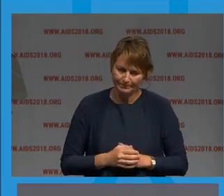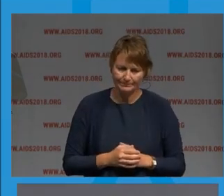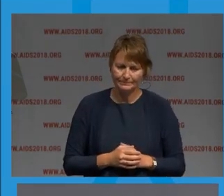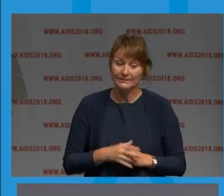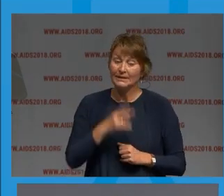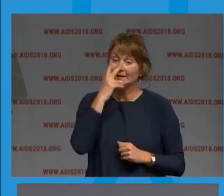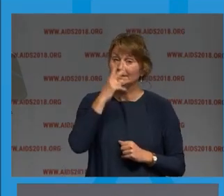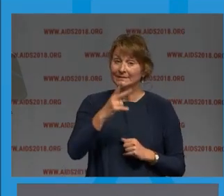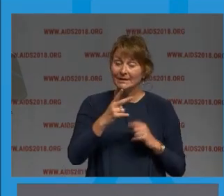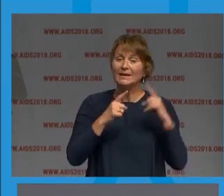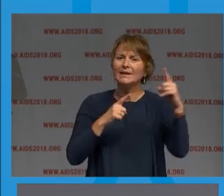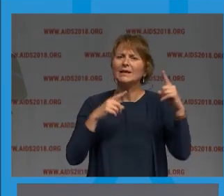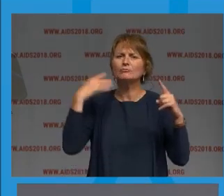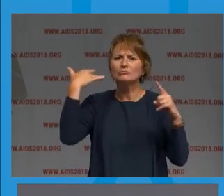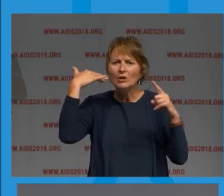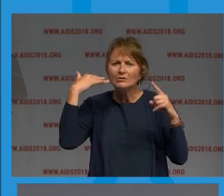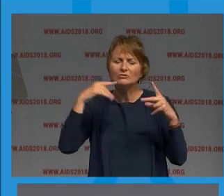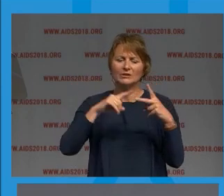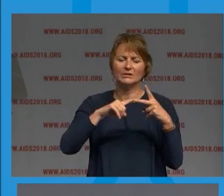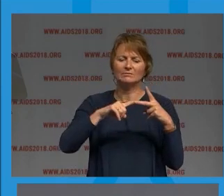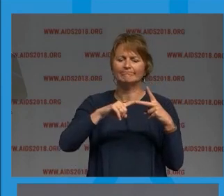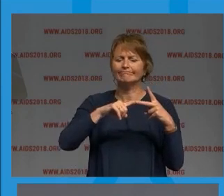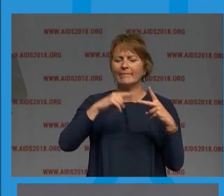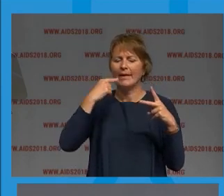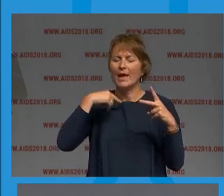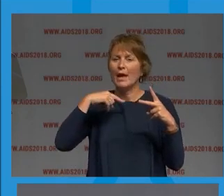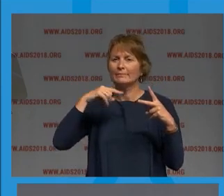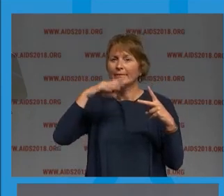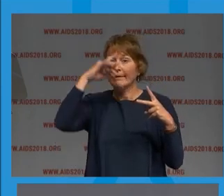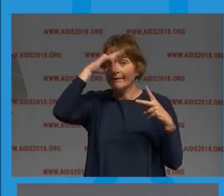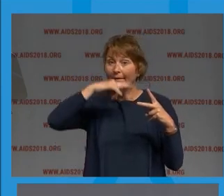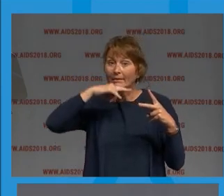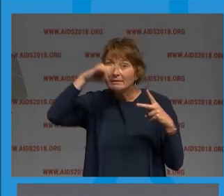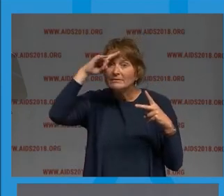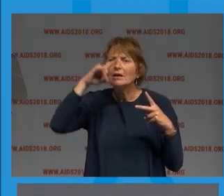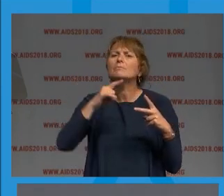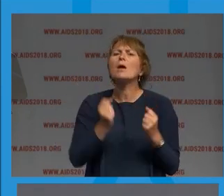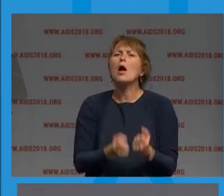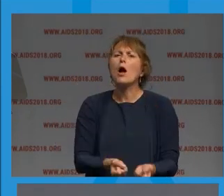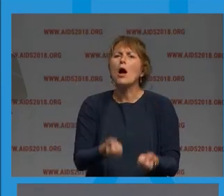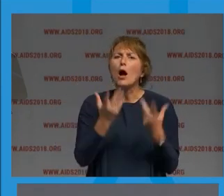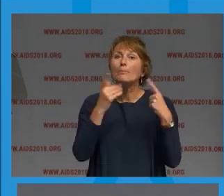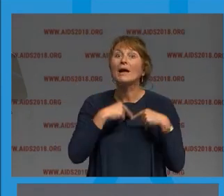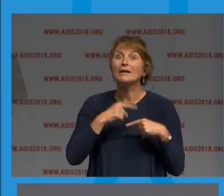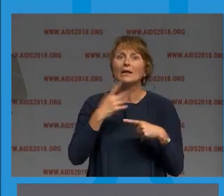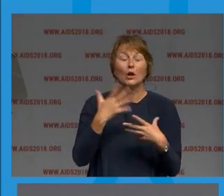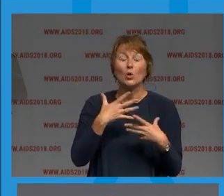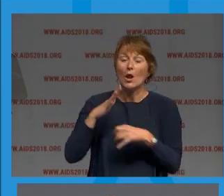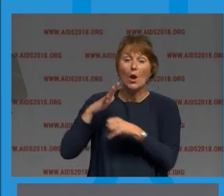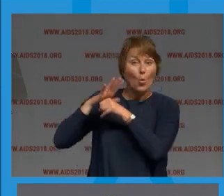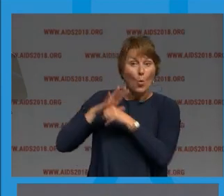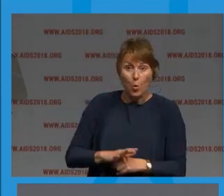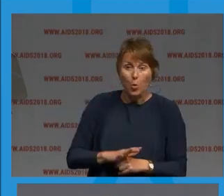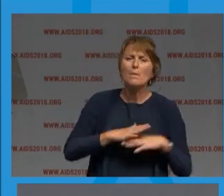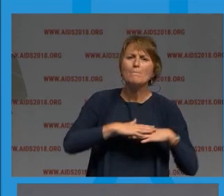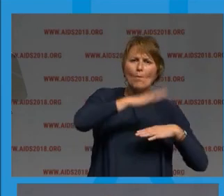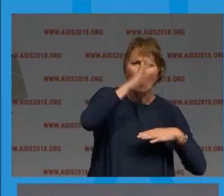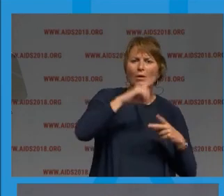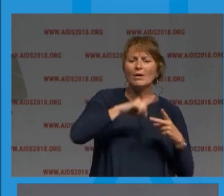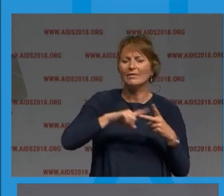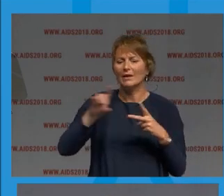in Kazakhstan and Tajikistan, the proportion of patients who became virally suppressed was even higher among PUID than among